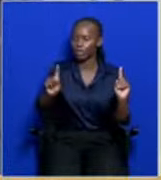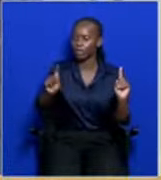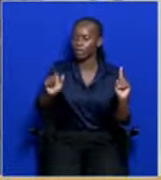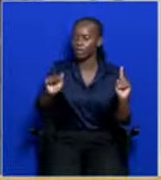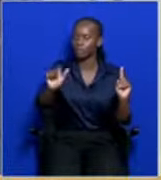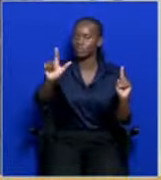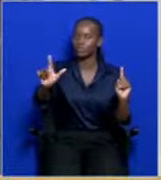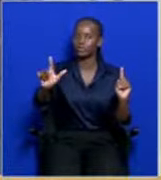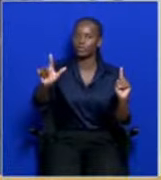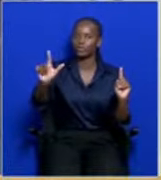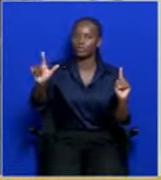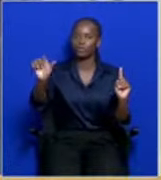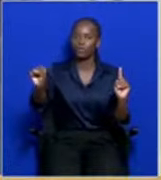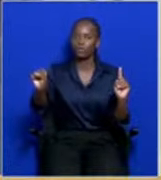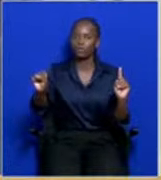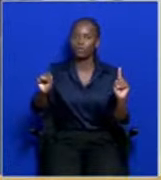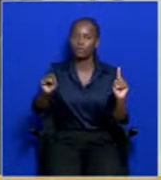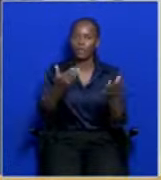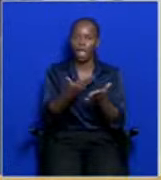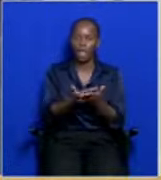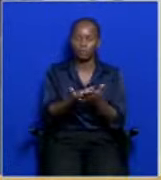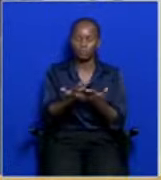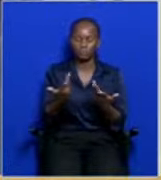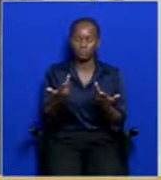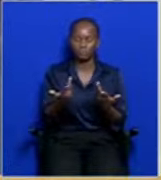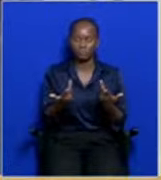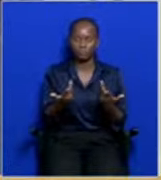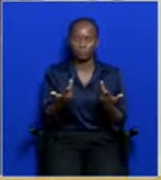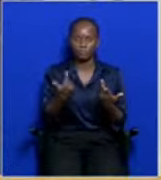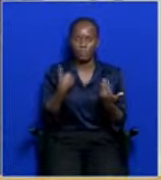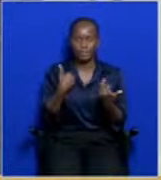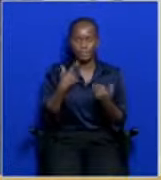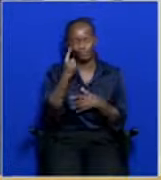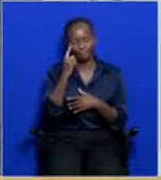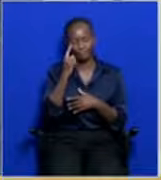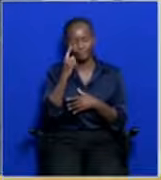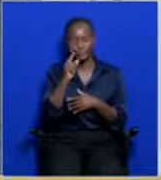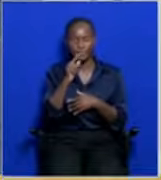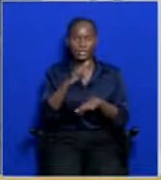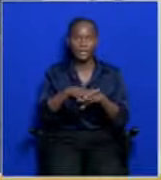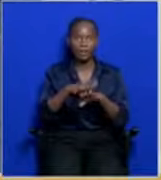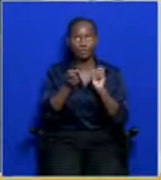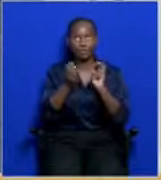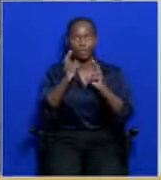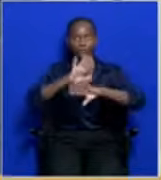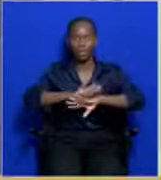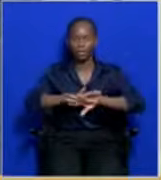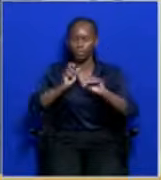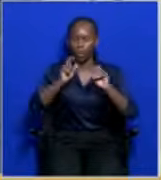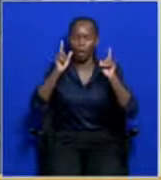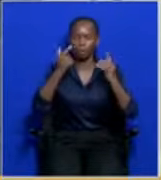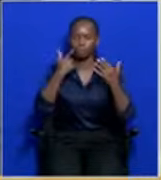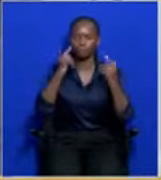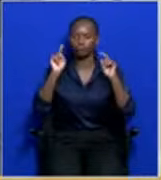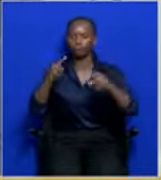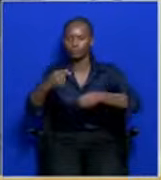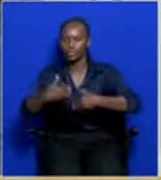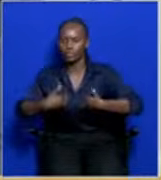and go and do your duties. Tomorrow, when something has happened, we